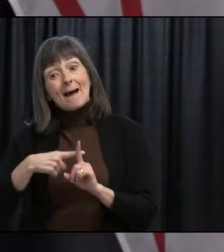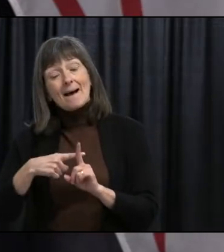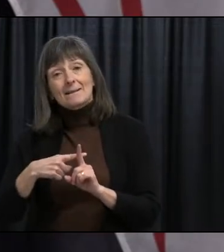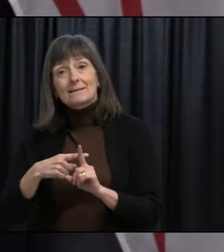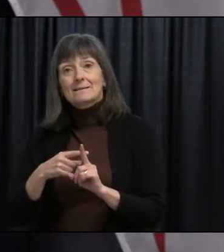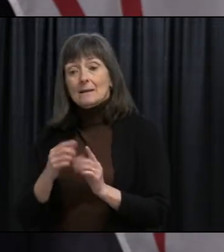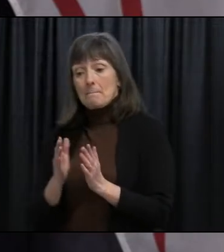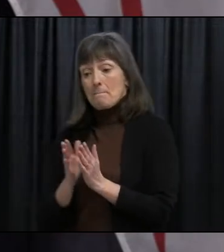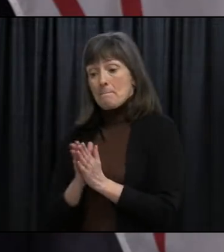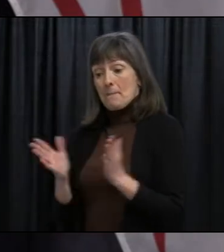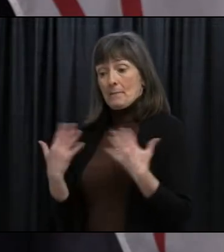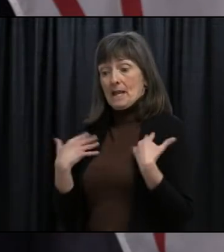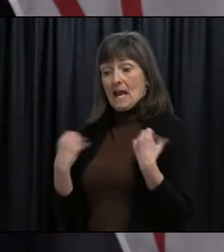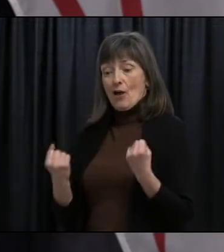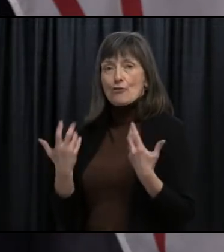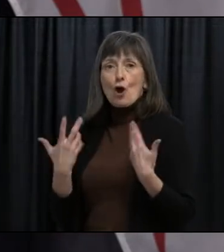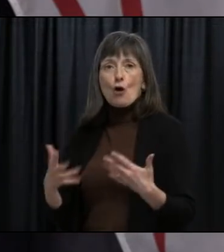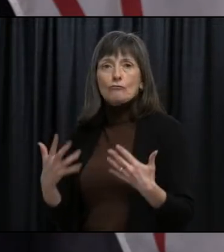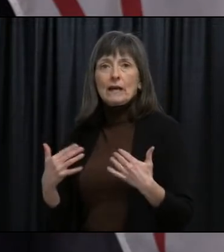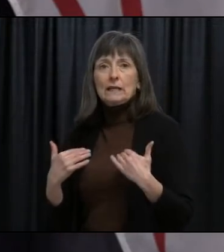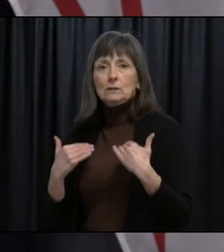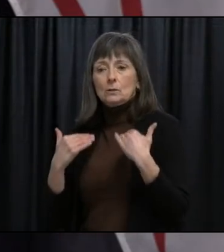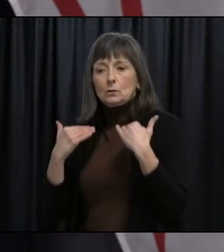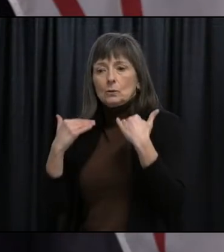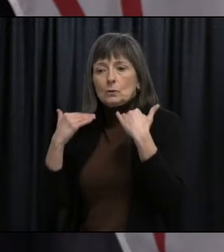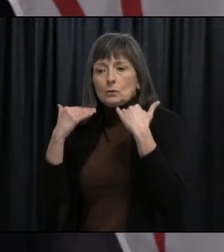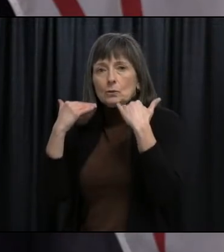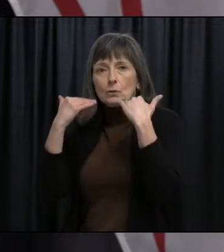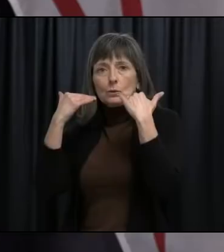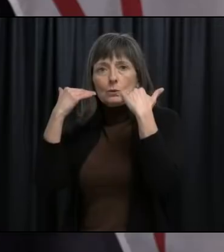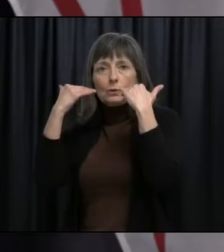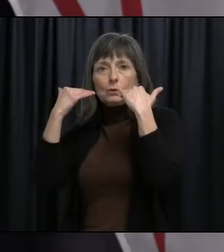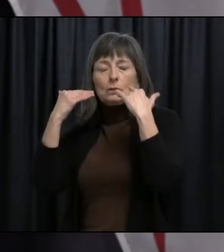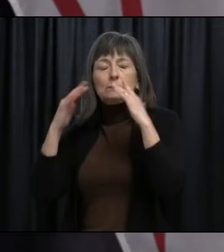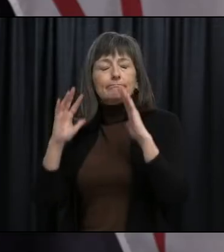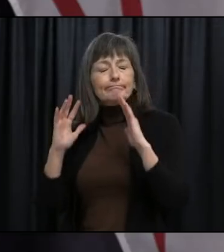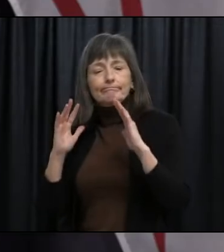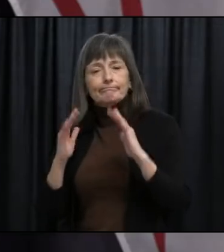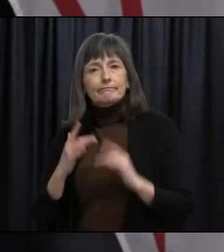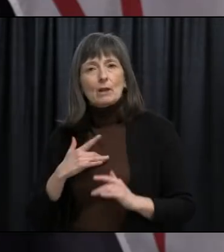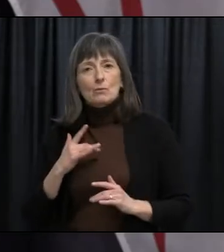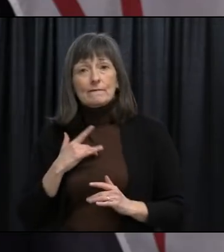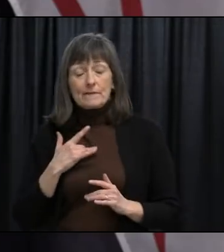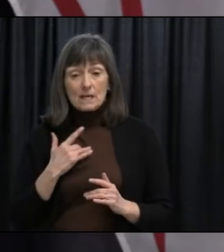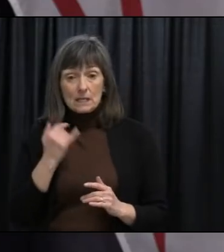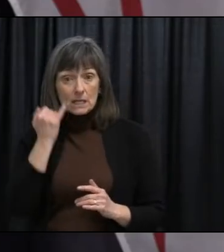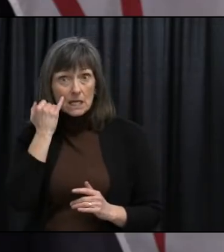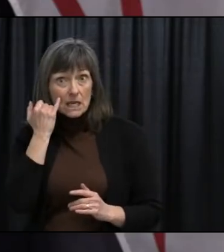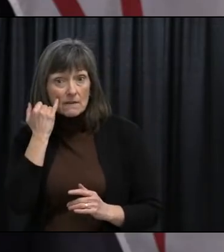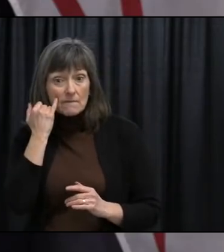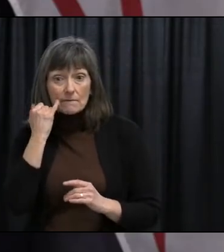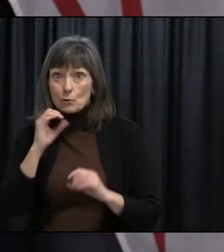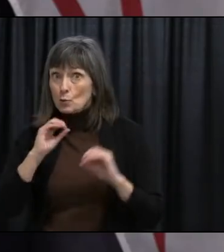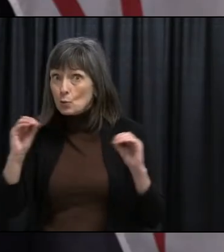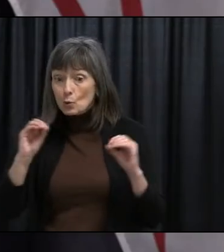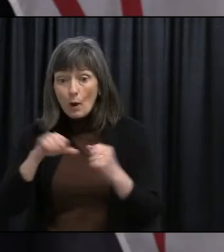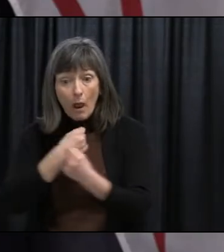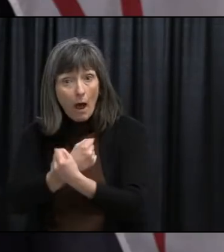health capacity was stretched, and if we didn't do what we did and this virus spread across the province,